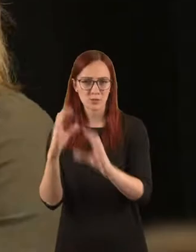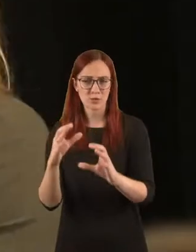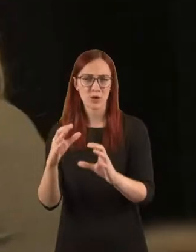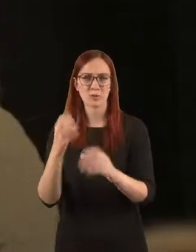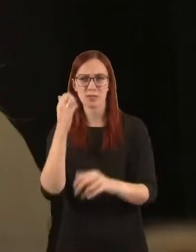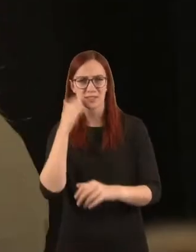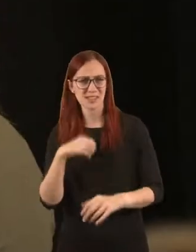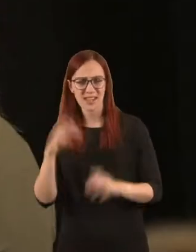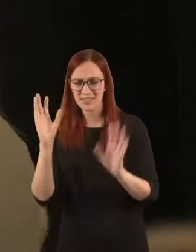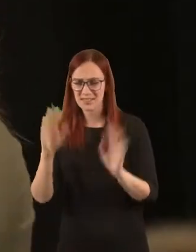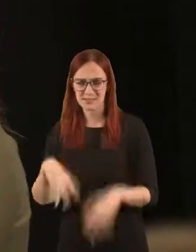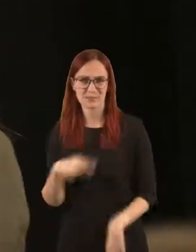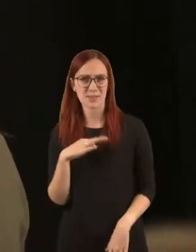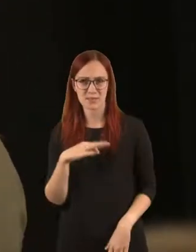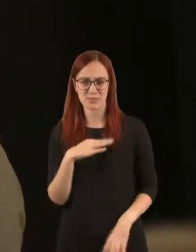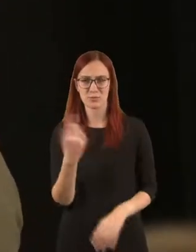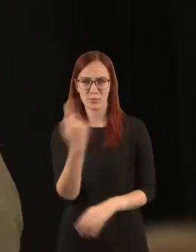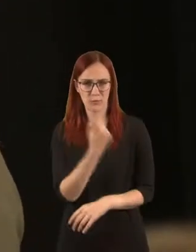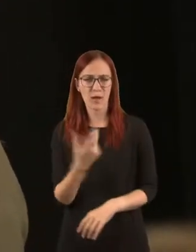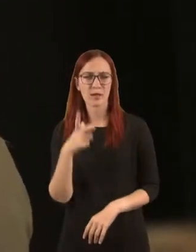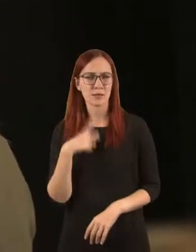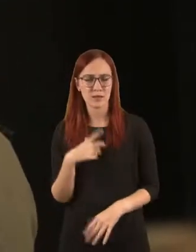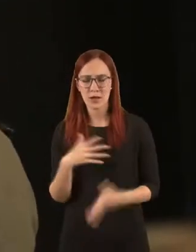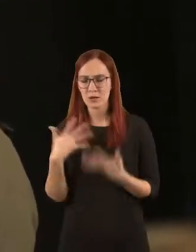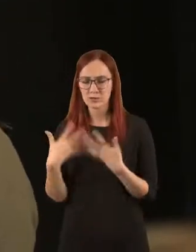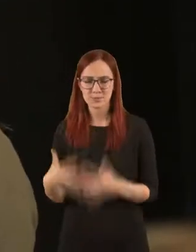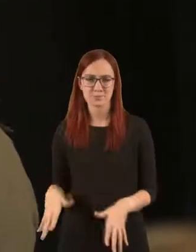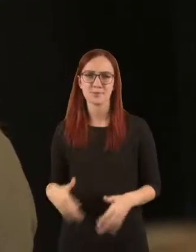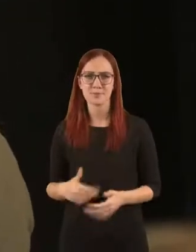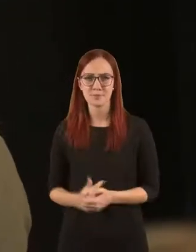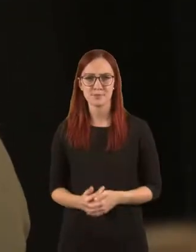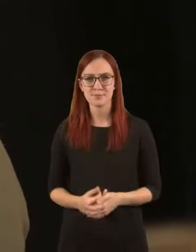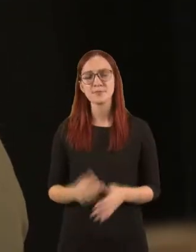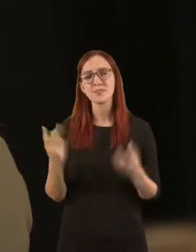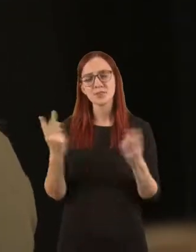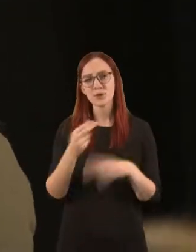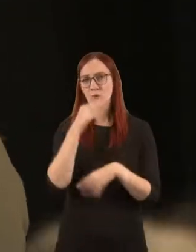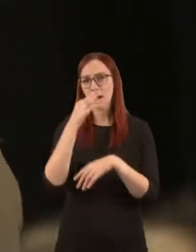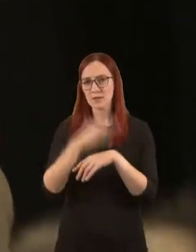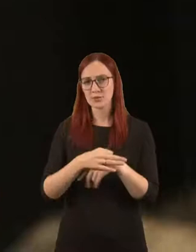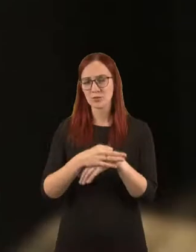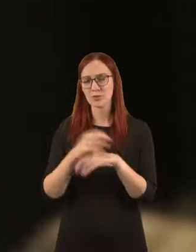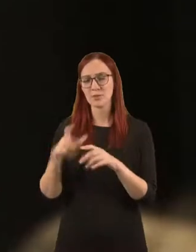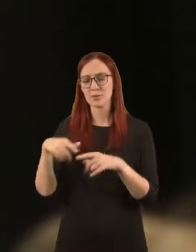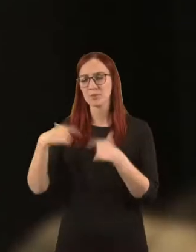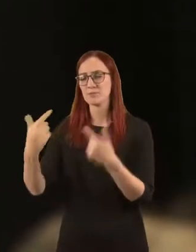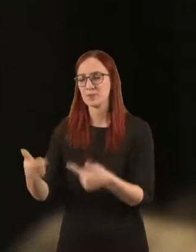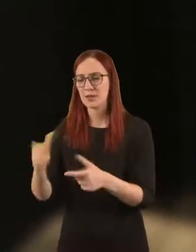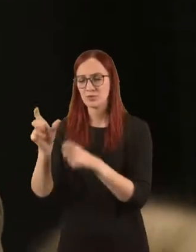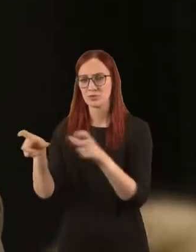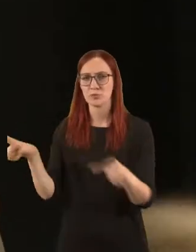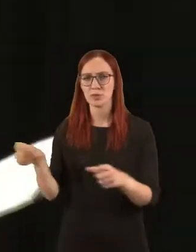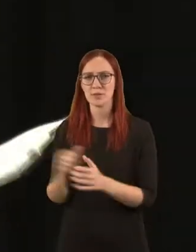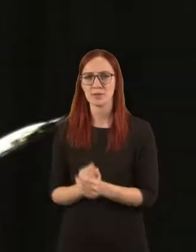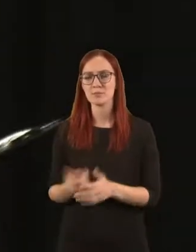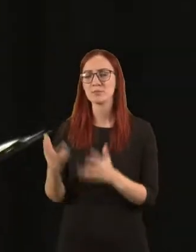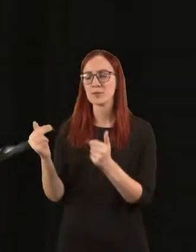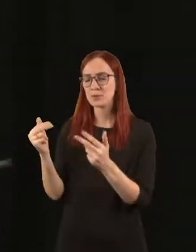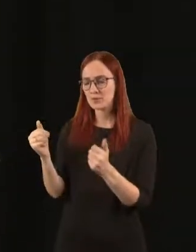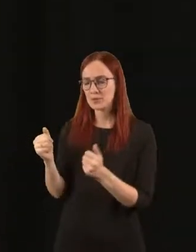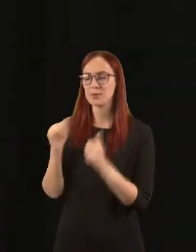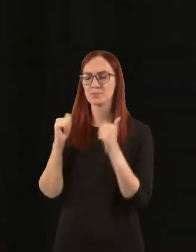Actually, it doesn't matter for them whether the bus is old or new. All that matters is that the service is